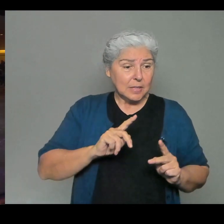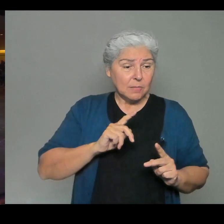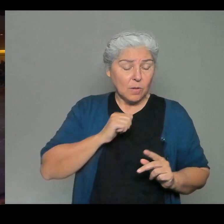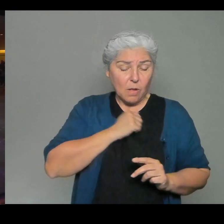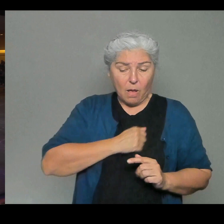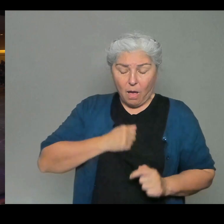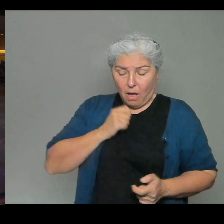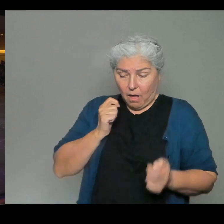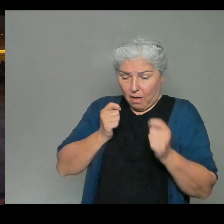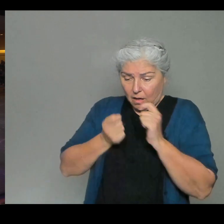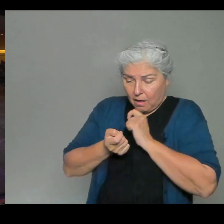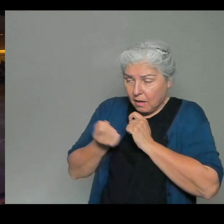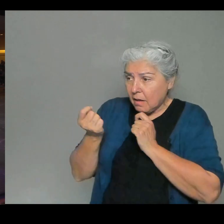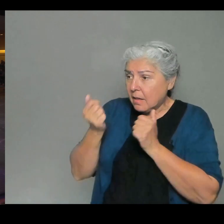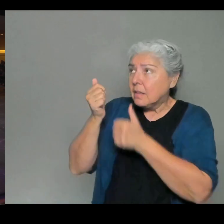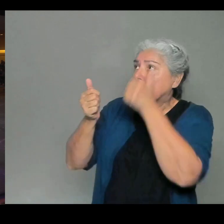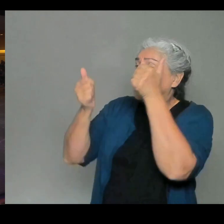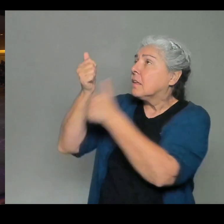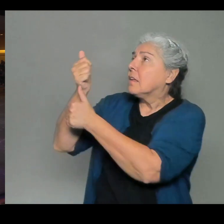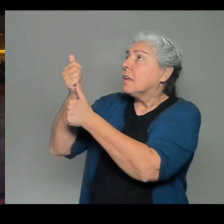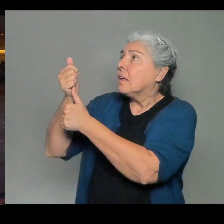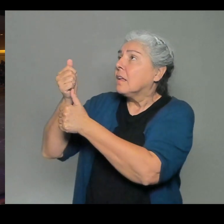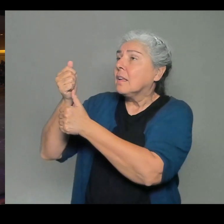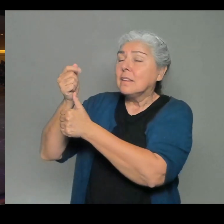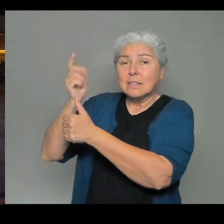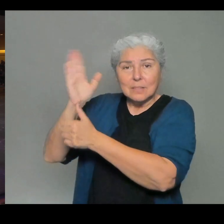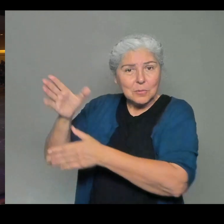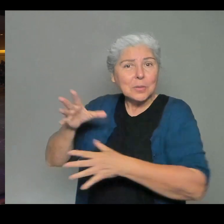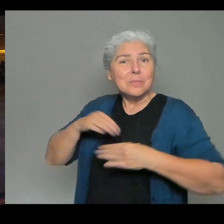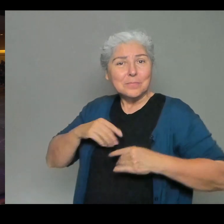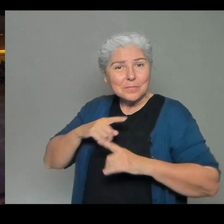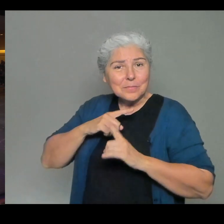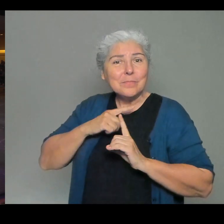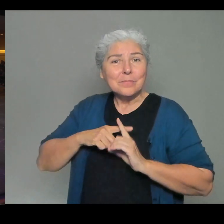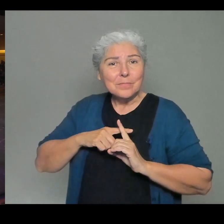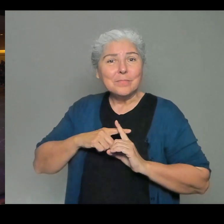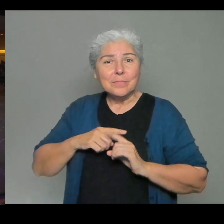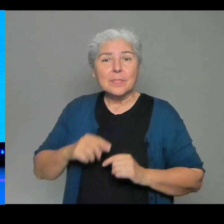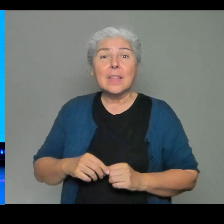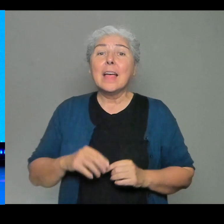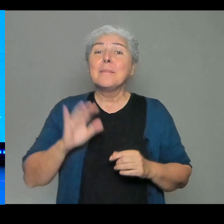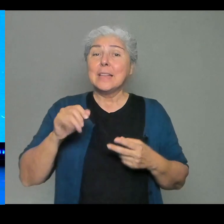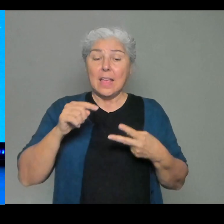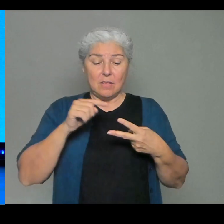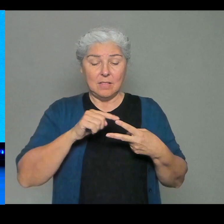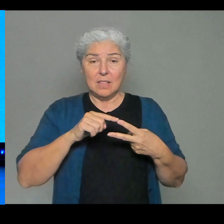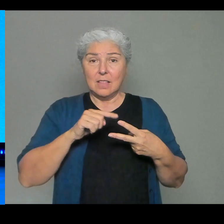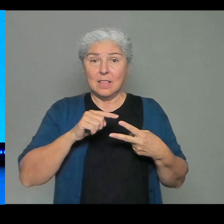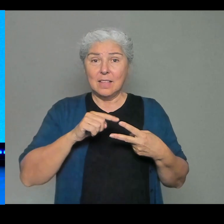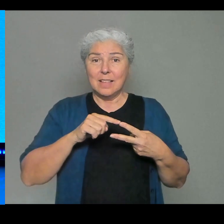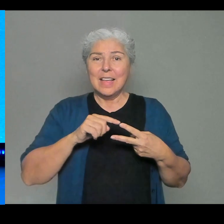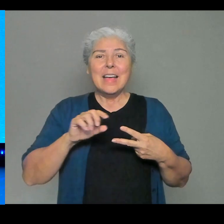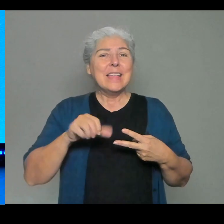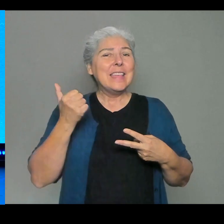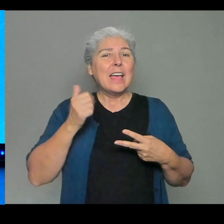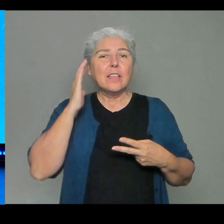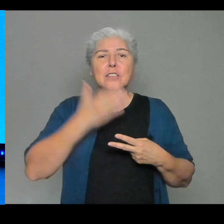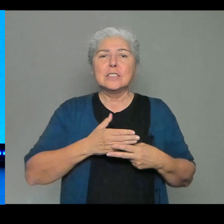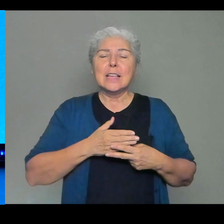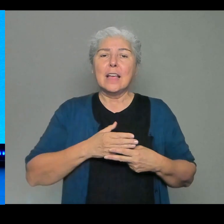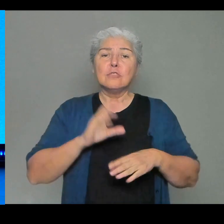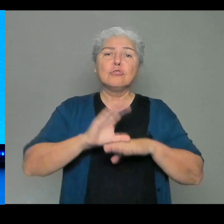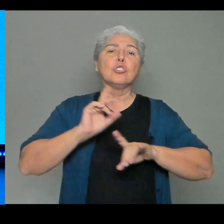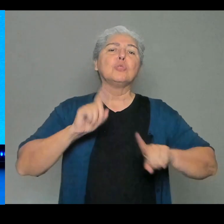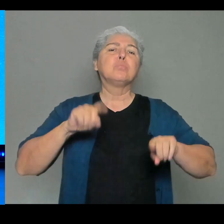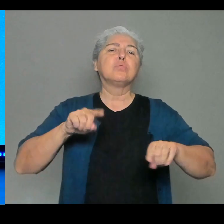minute. God will receive you right now. He loves all of you. But there's the other son. He's been in